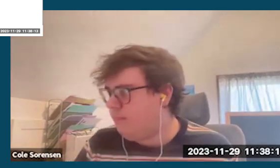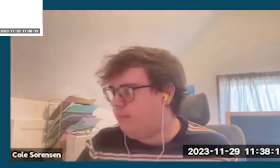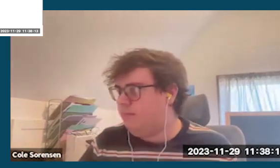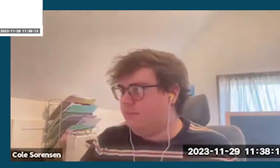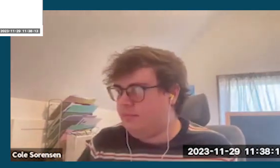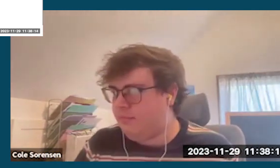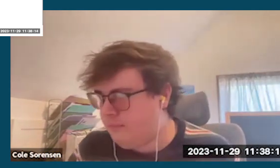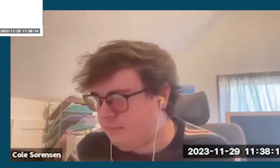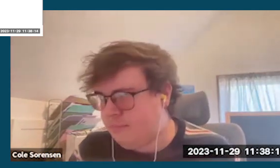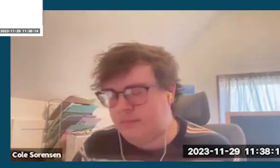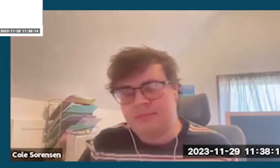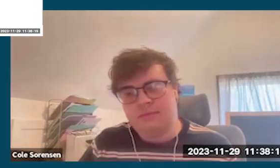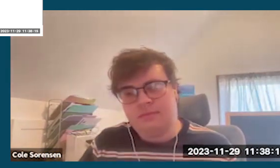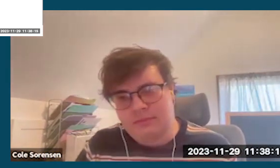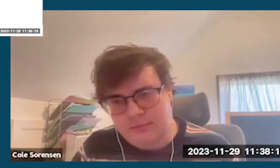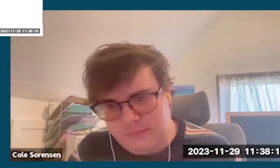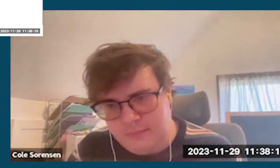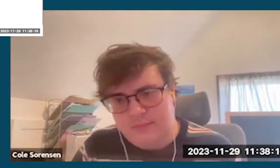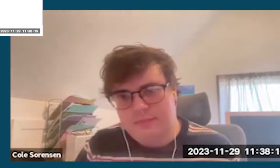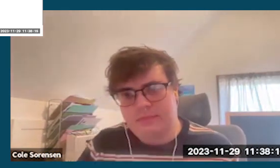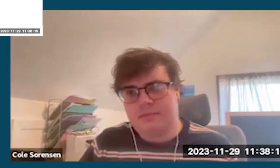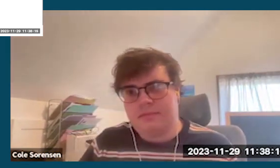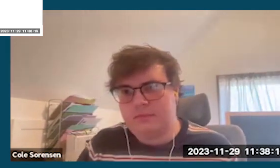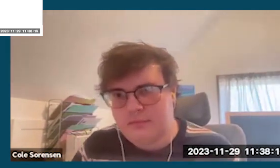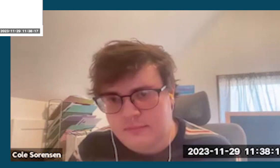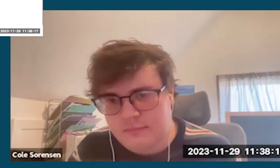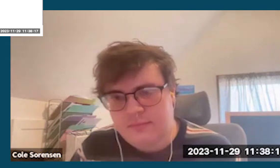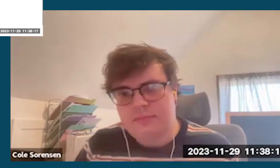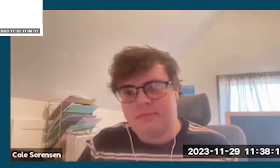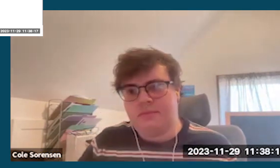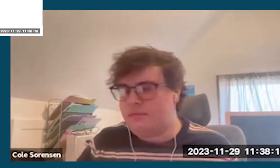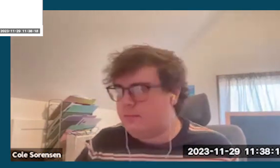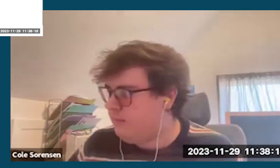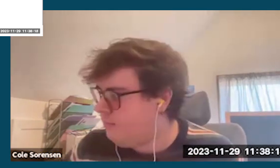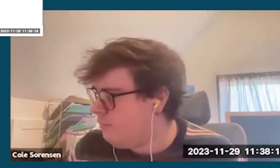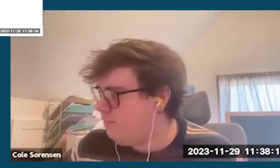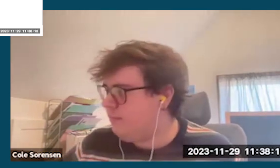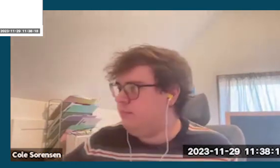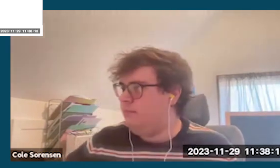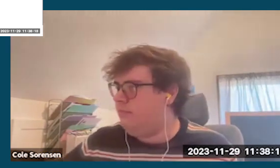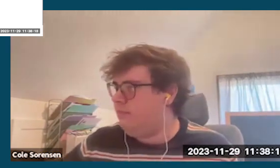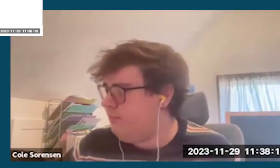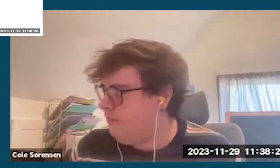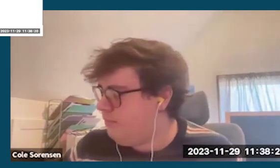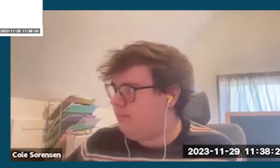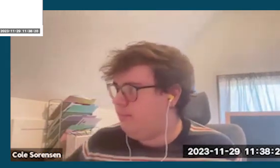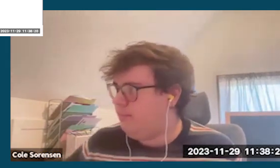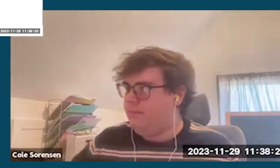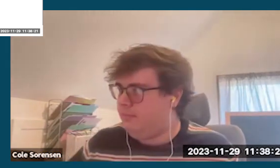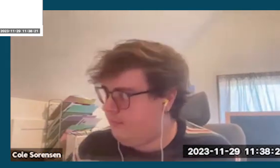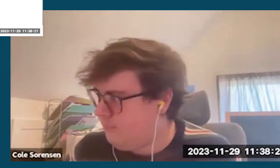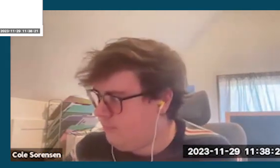barrier if I'm not able to get through to anyone who will actually accept the call. I also run into phone-related issues